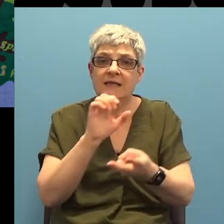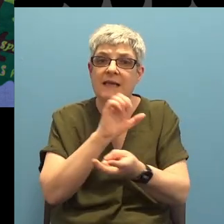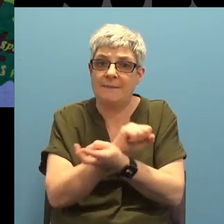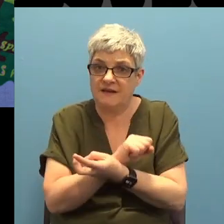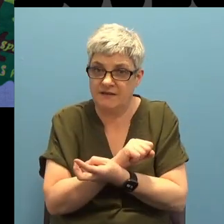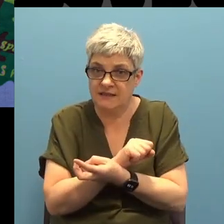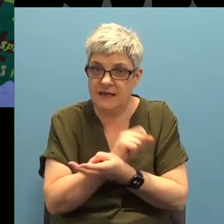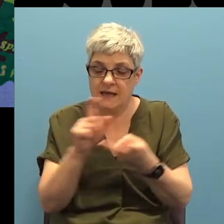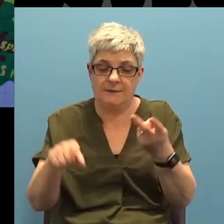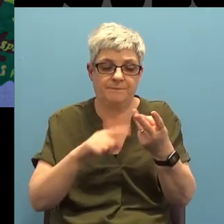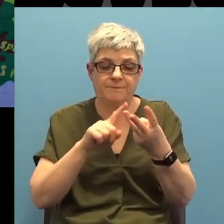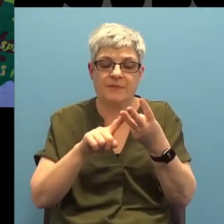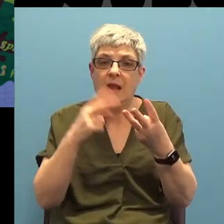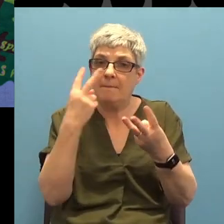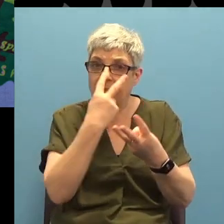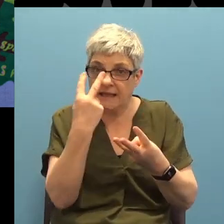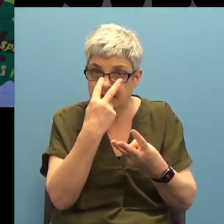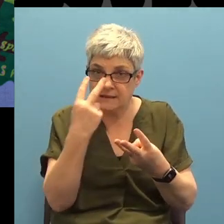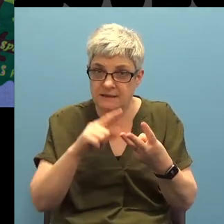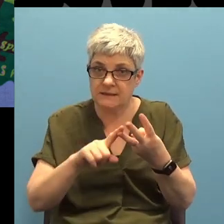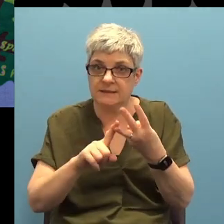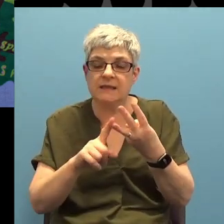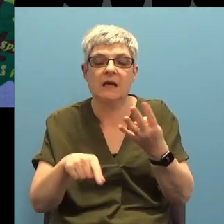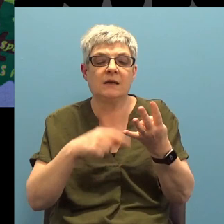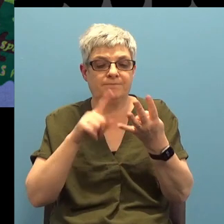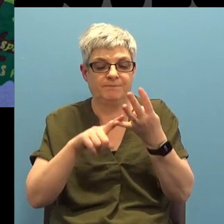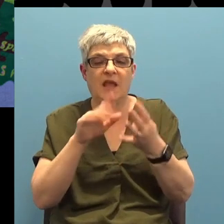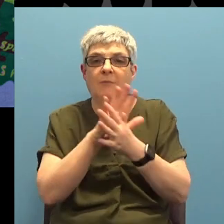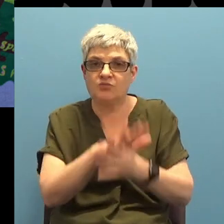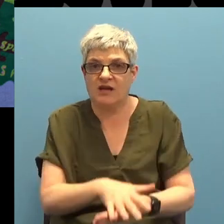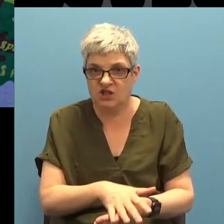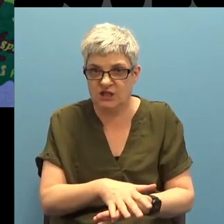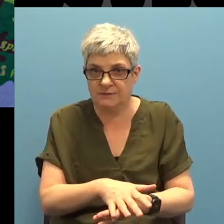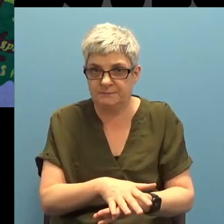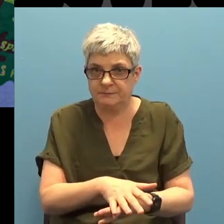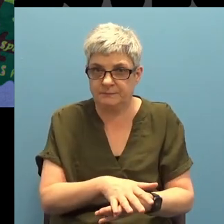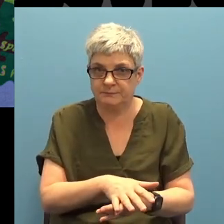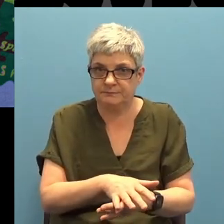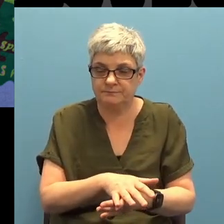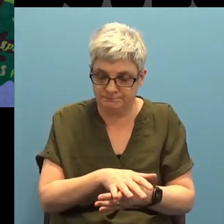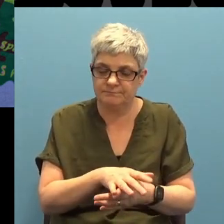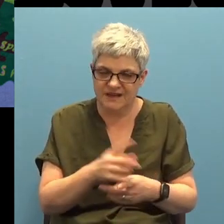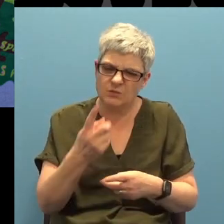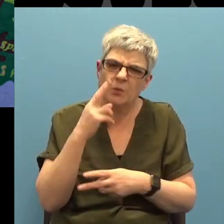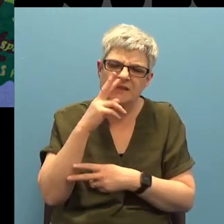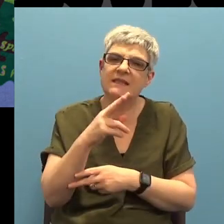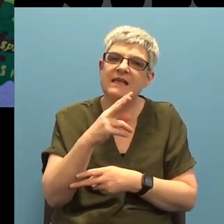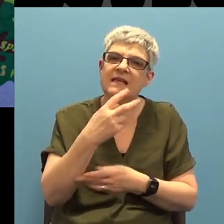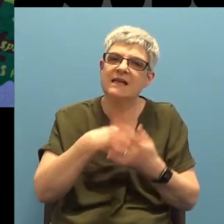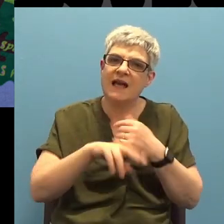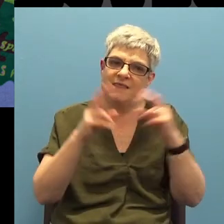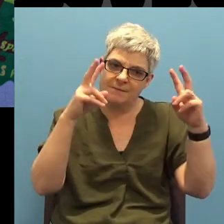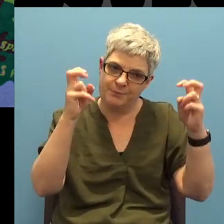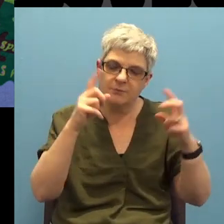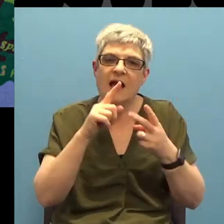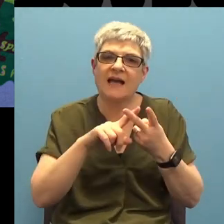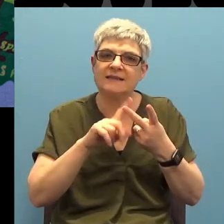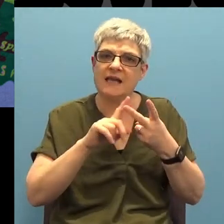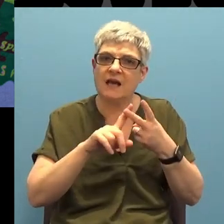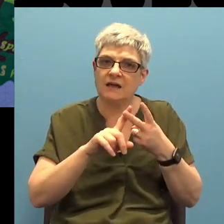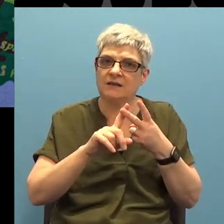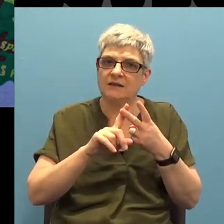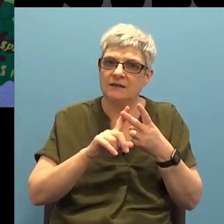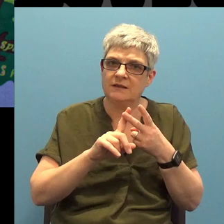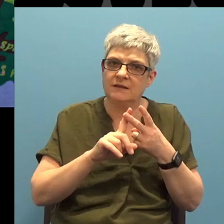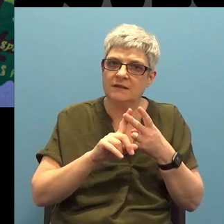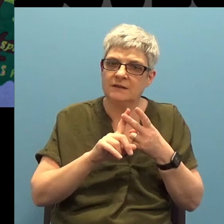captivity, blindness, and oppression. And that's what we see in the quote from Isaiah in verses 18